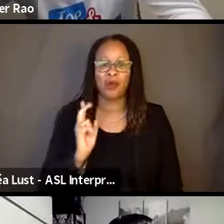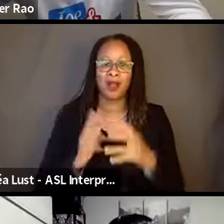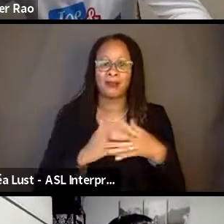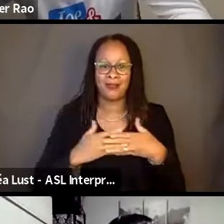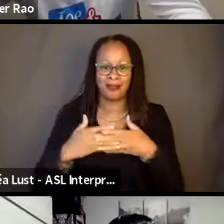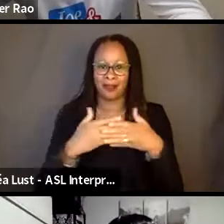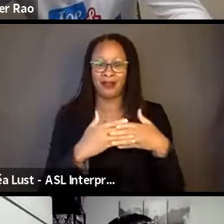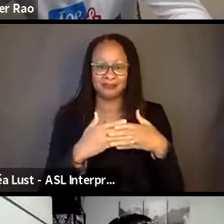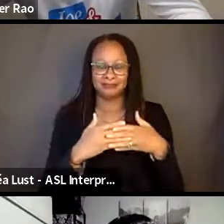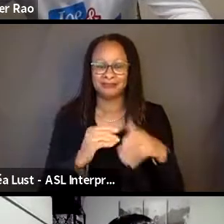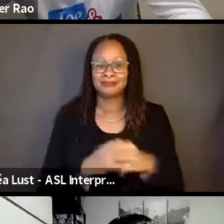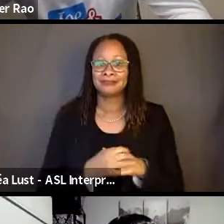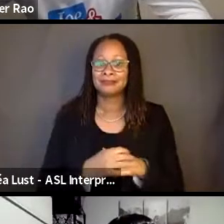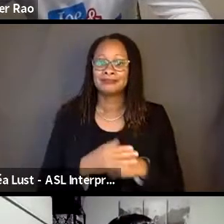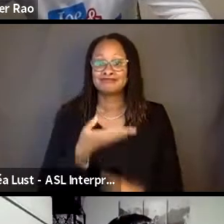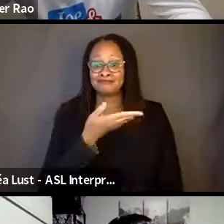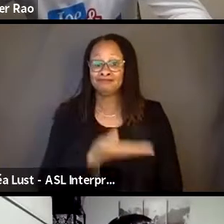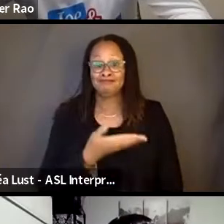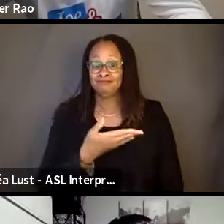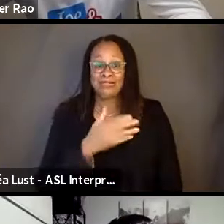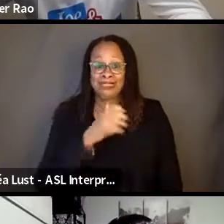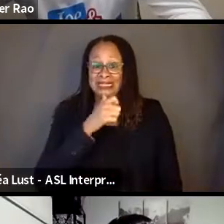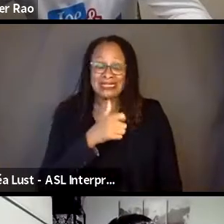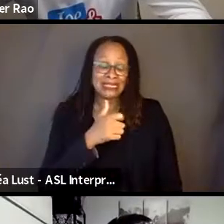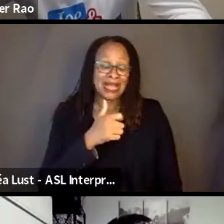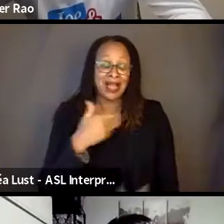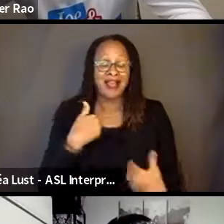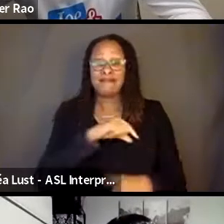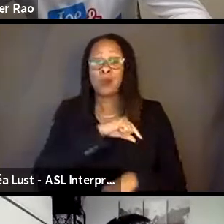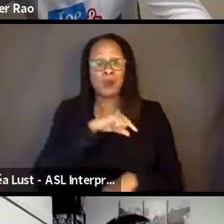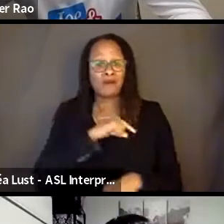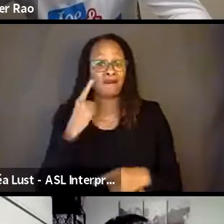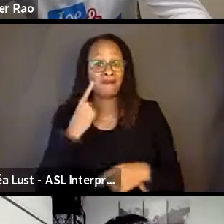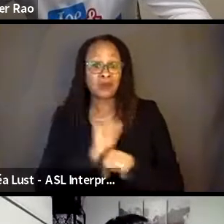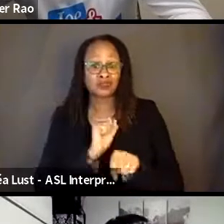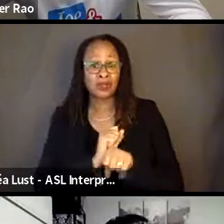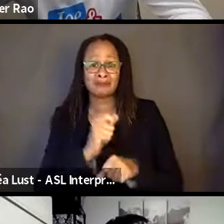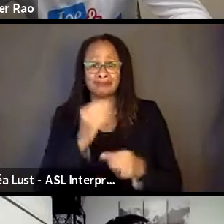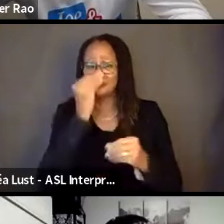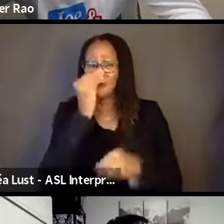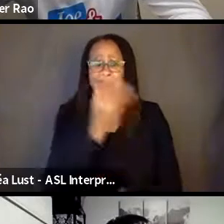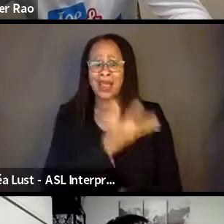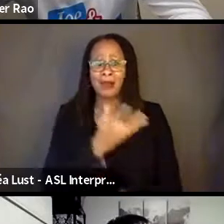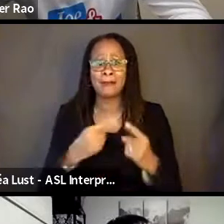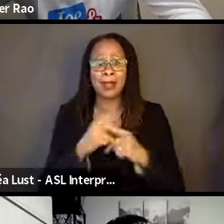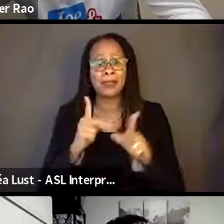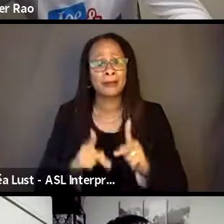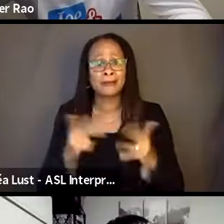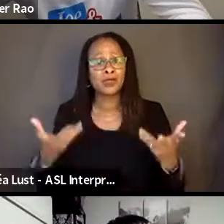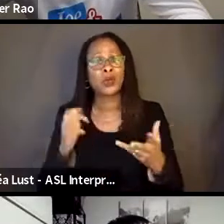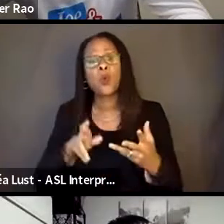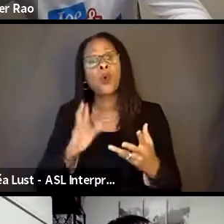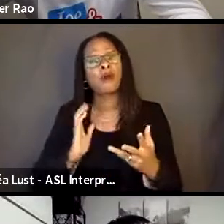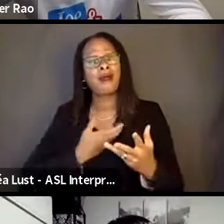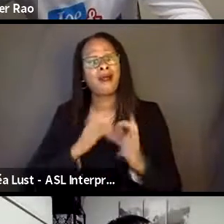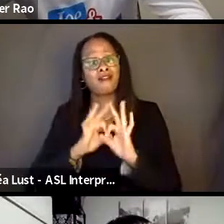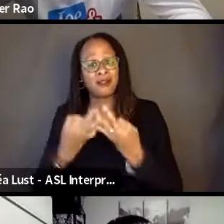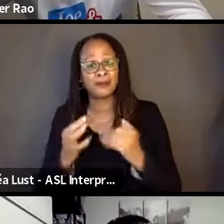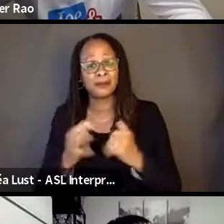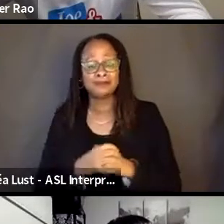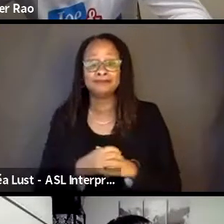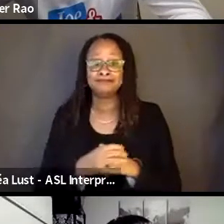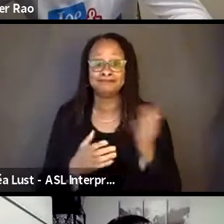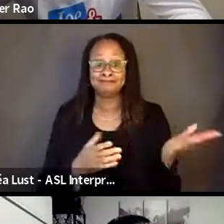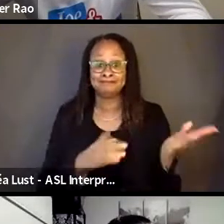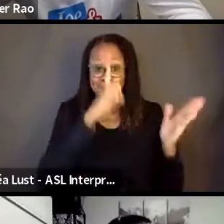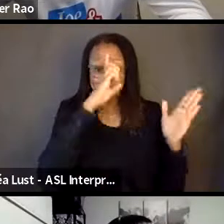America. He is not up to the job. He doesn't care about us nor our families. He has no